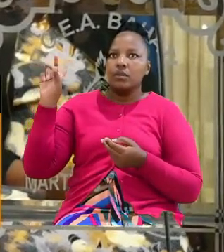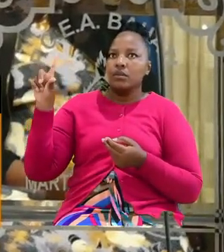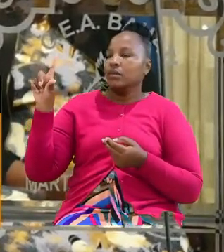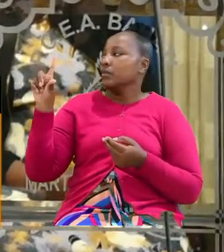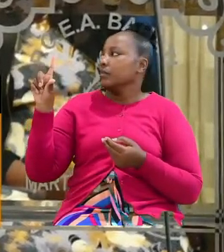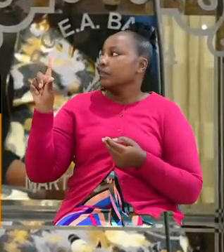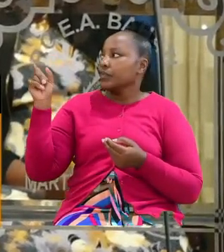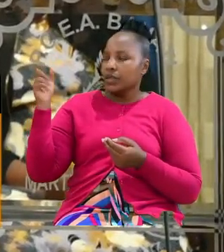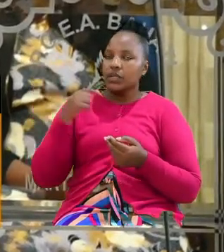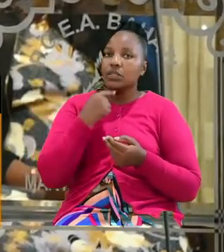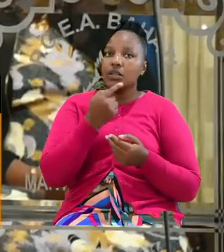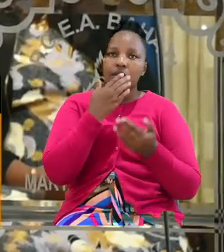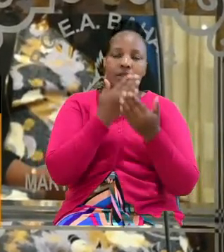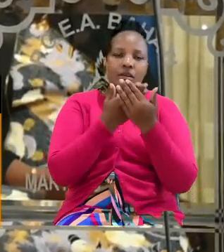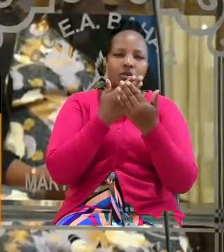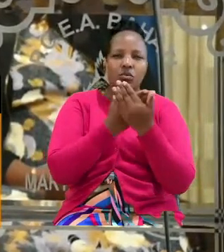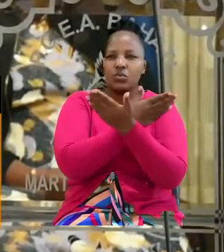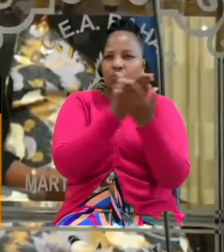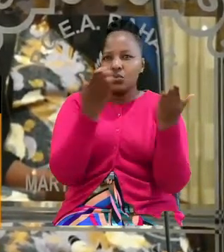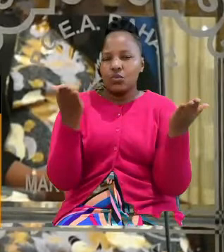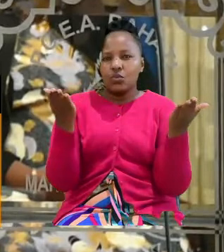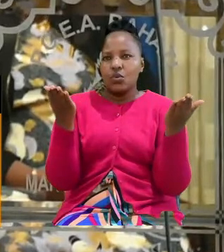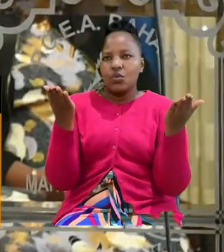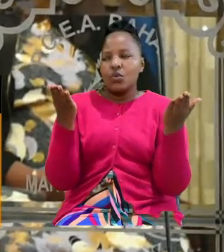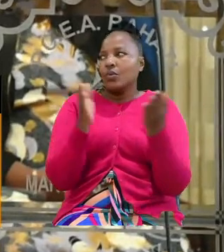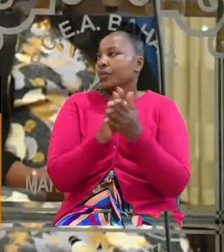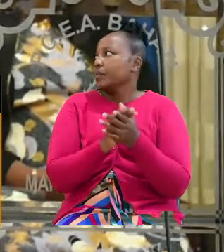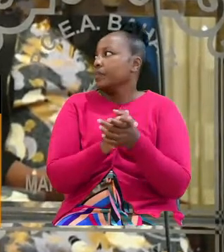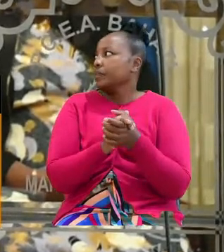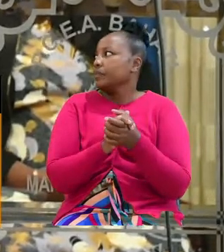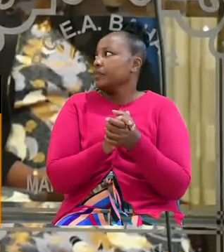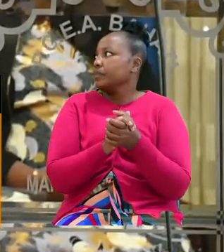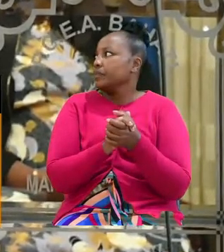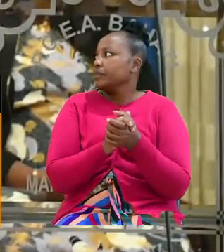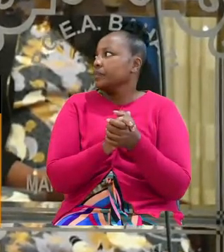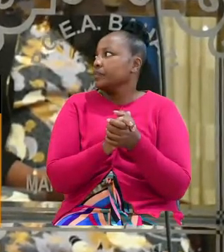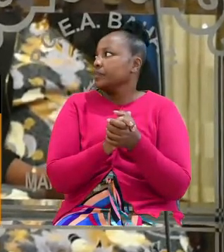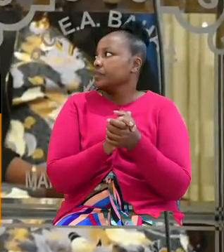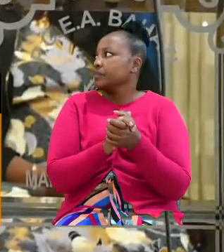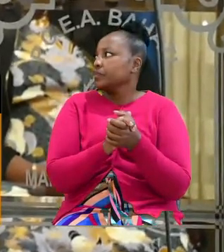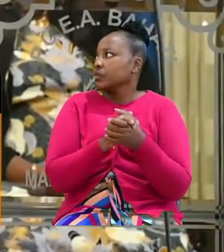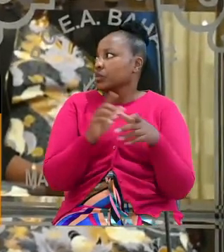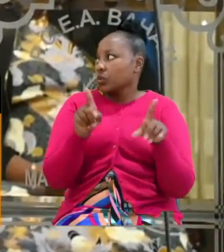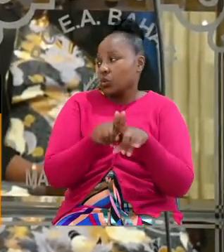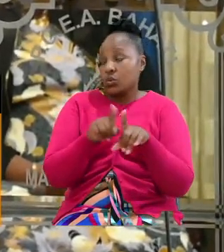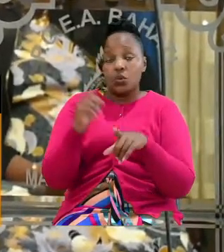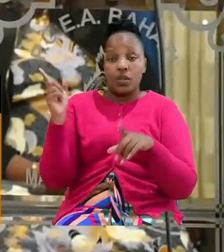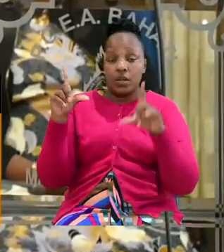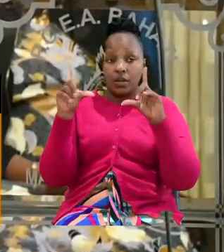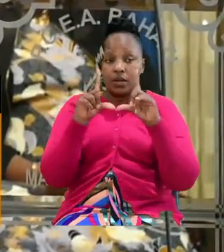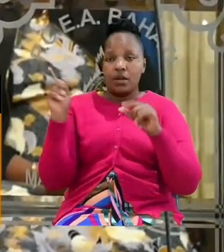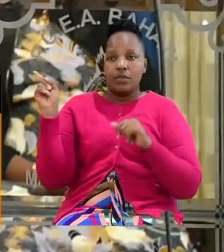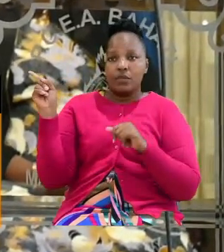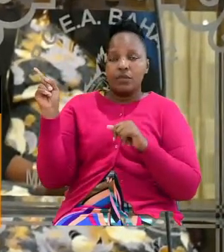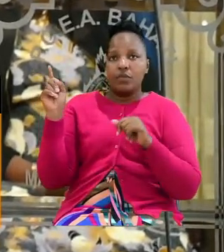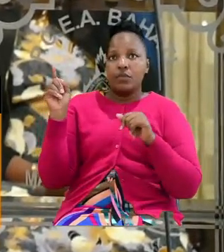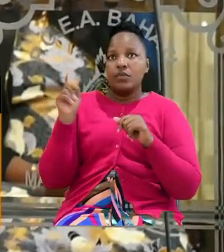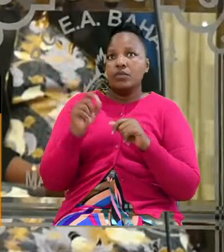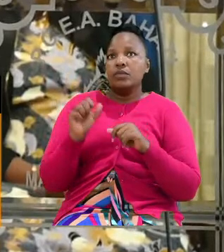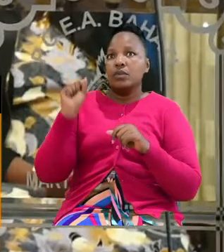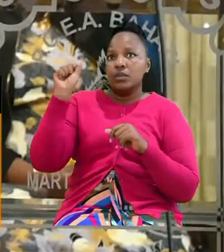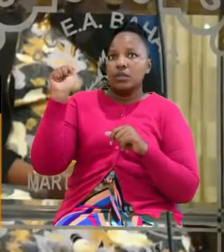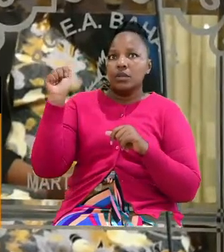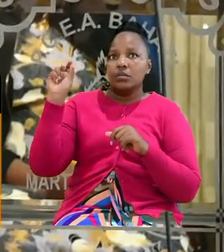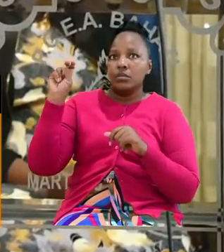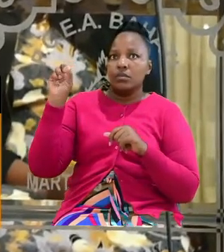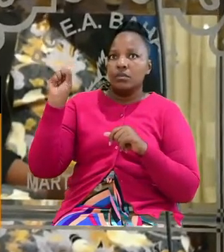for Thanksgiving. Receive them. We also have another card here from the family of Samson